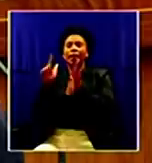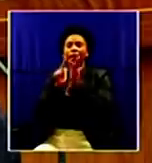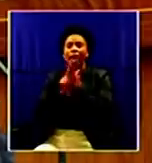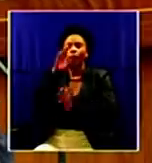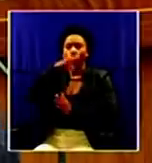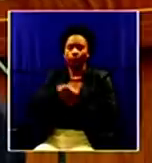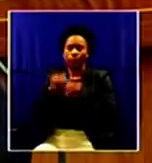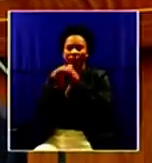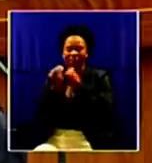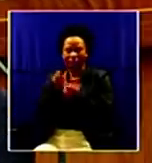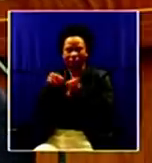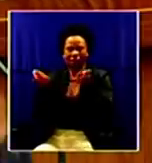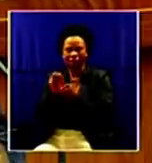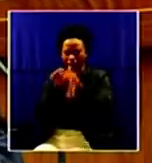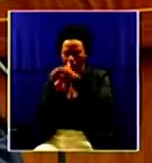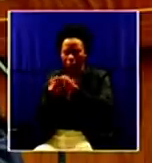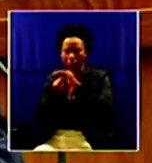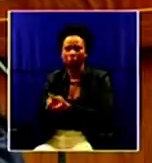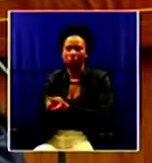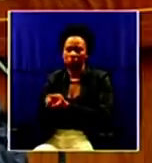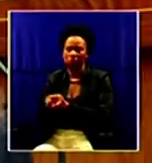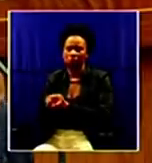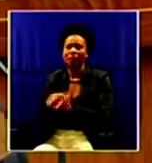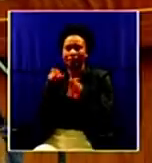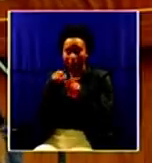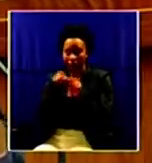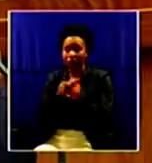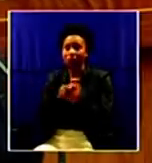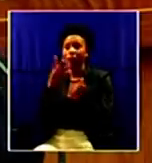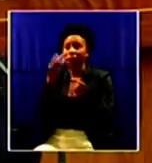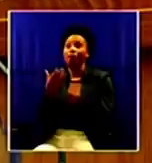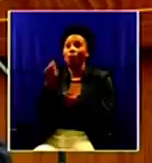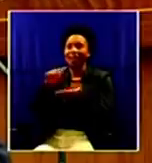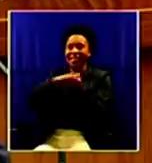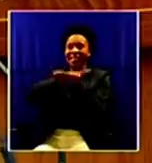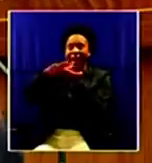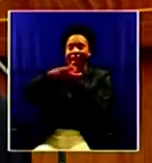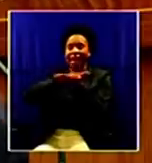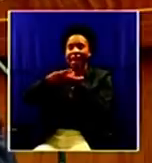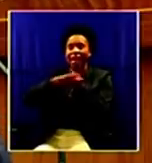by specialized cargo scanners, resulting in